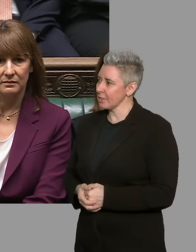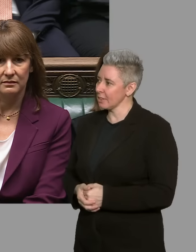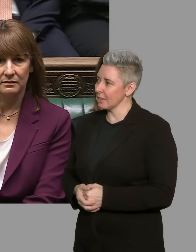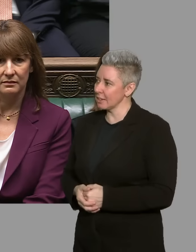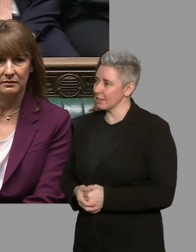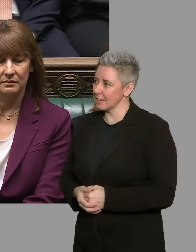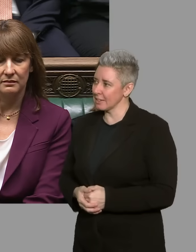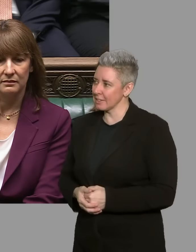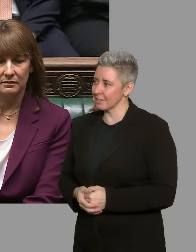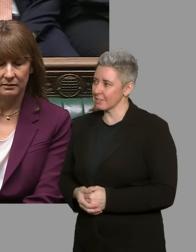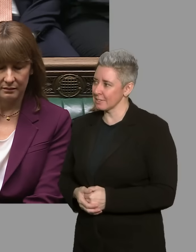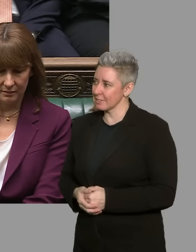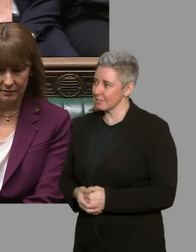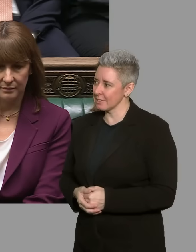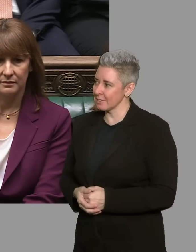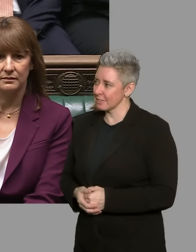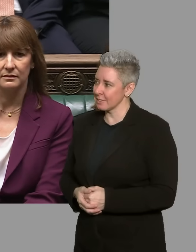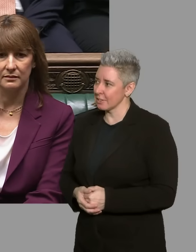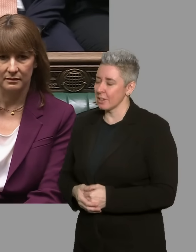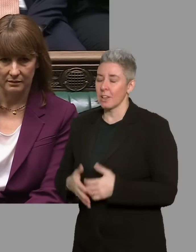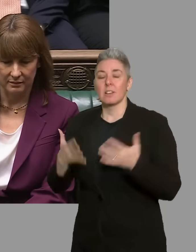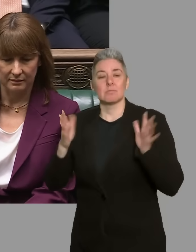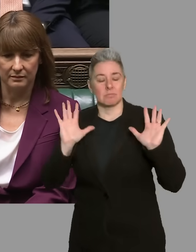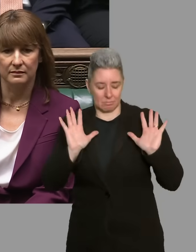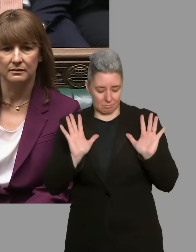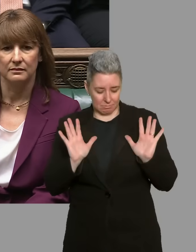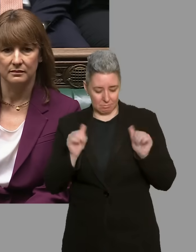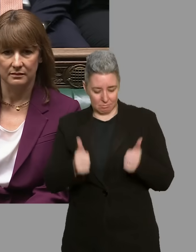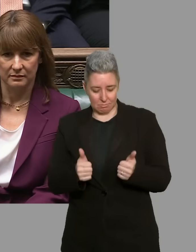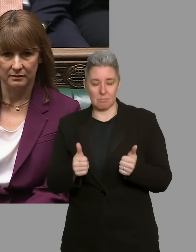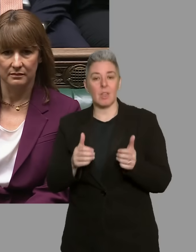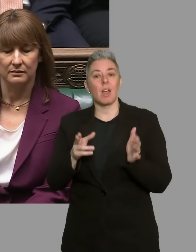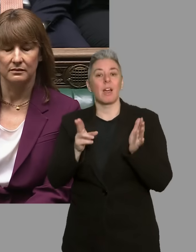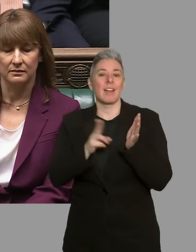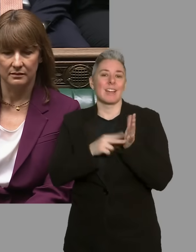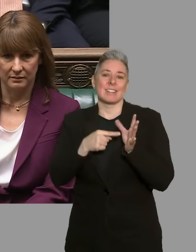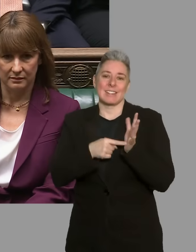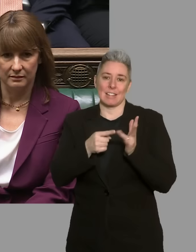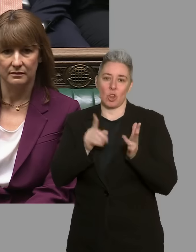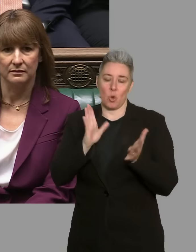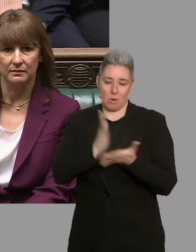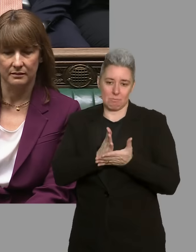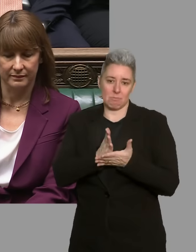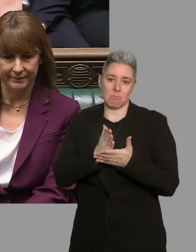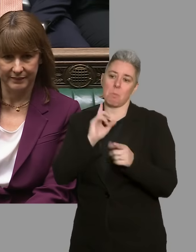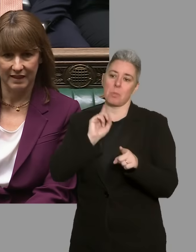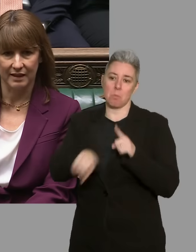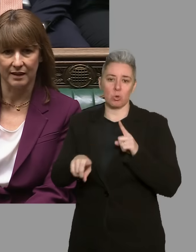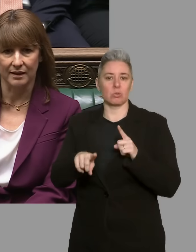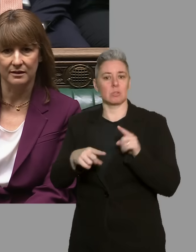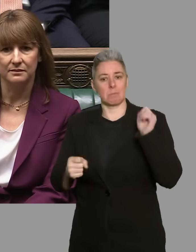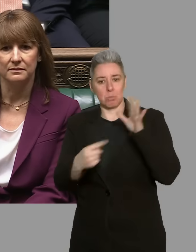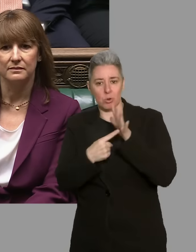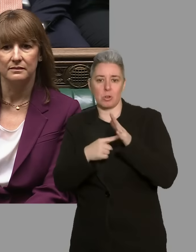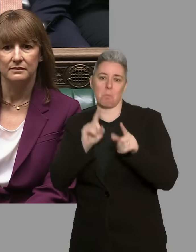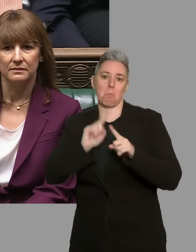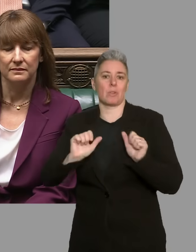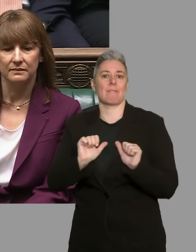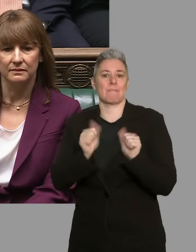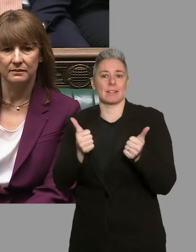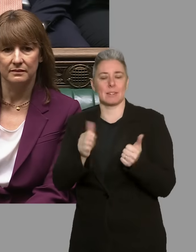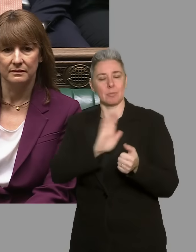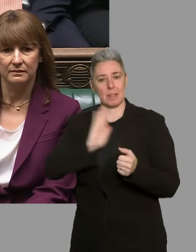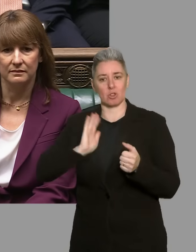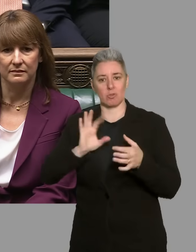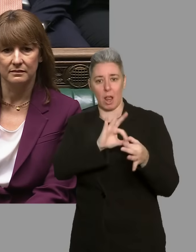NATO is the single most important and effective military alliance the world has ever seen. In